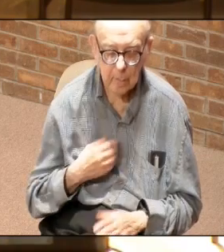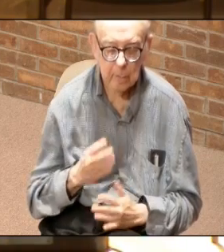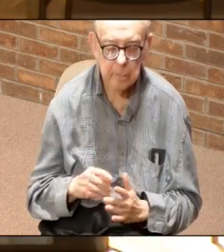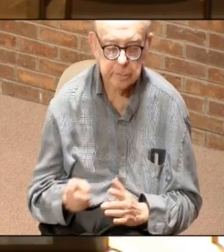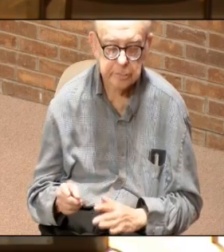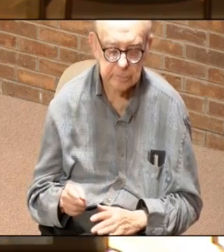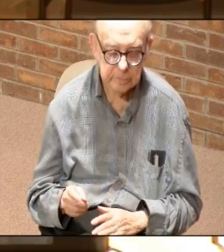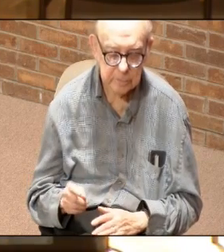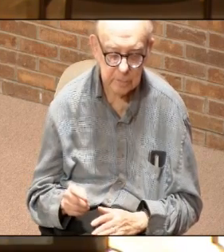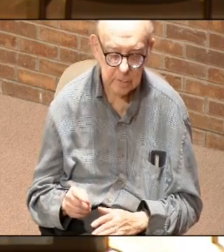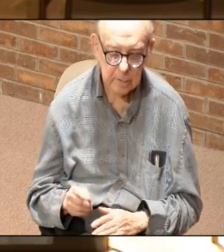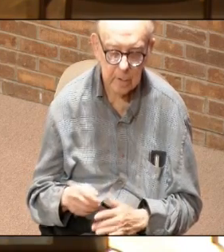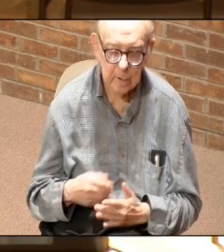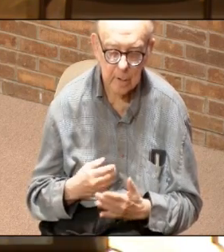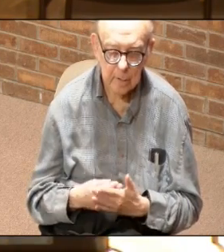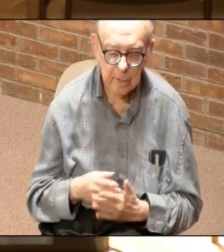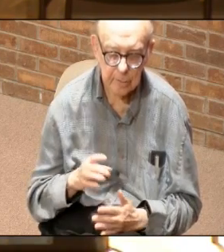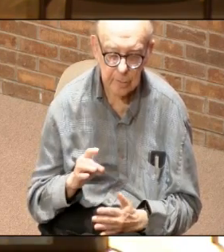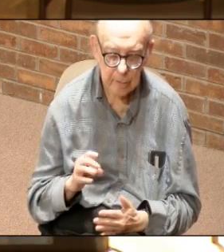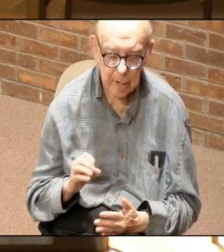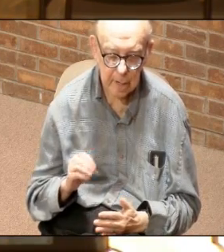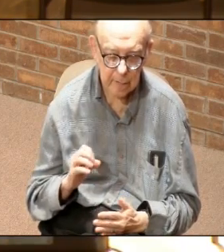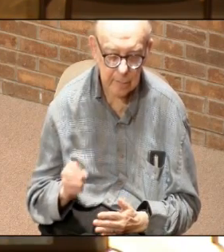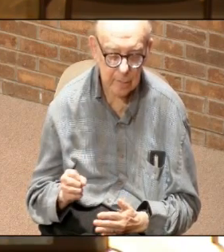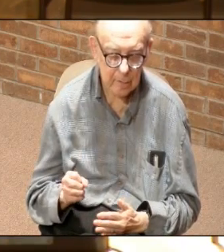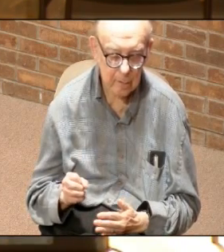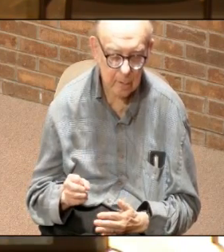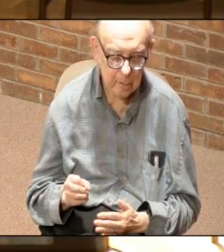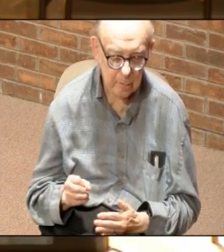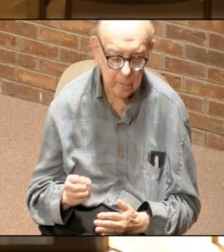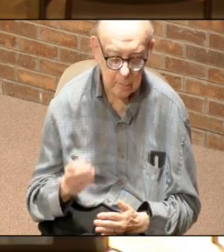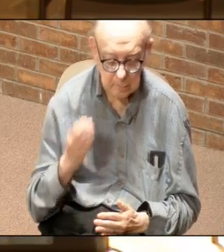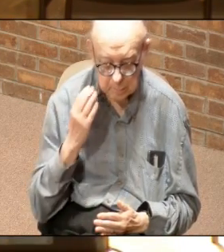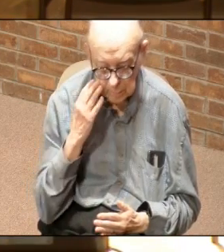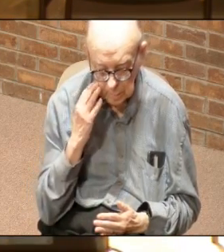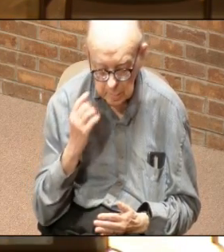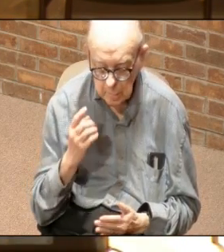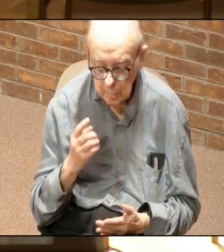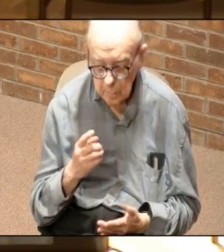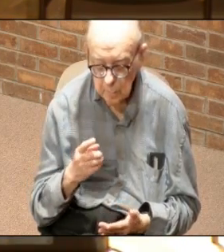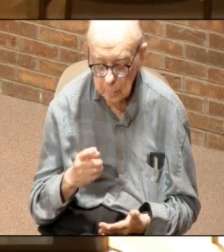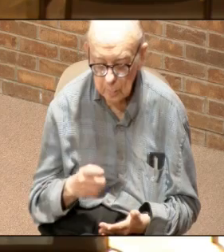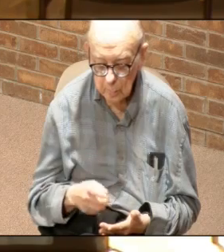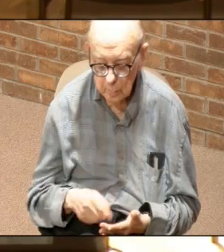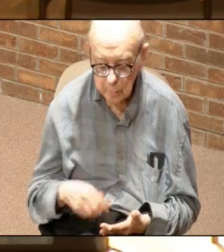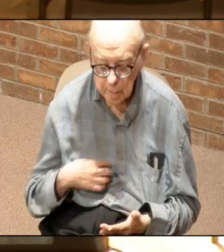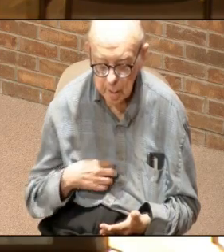of you that have reached your 80s, know what I'm talking about.